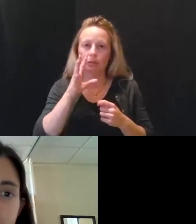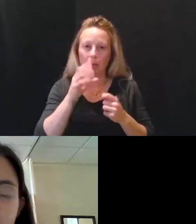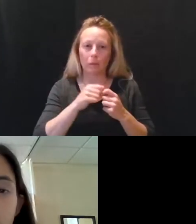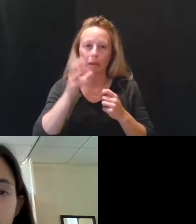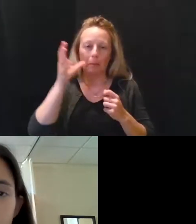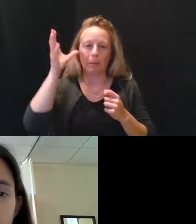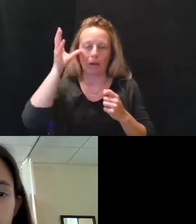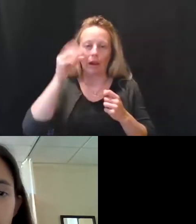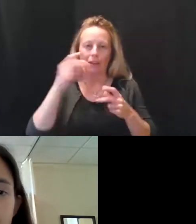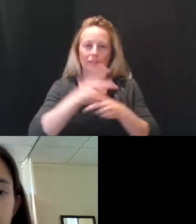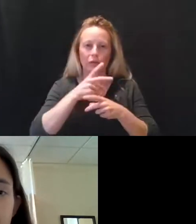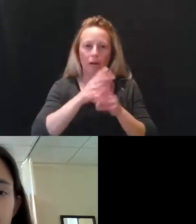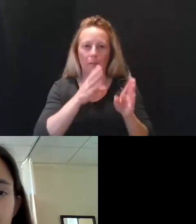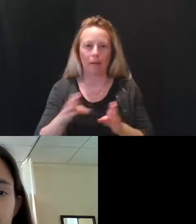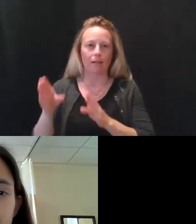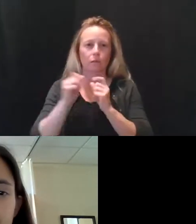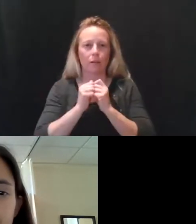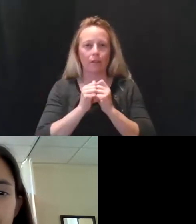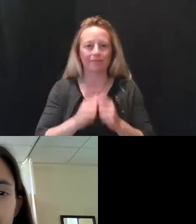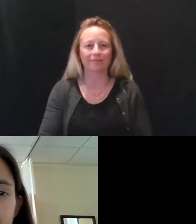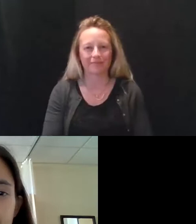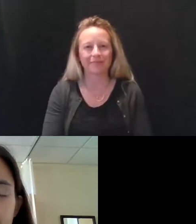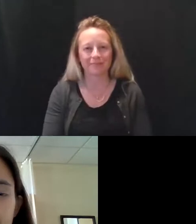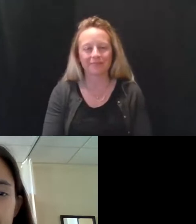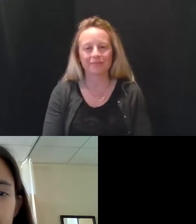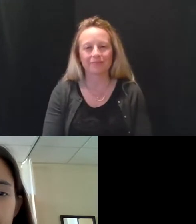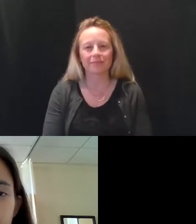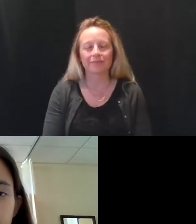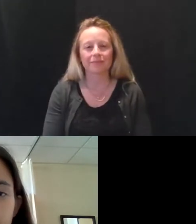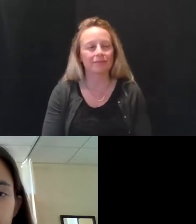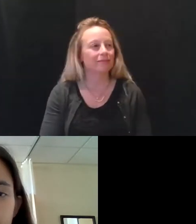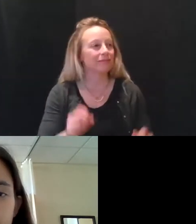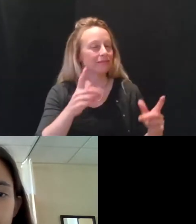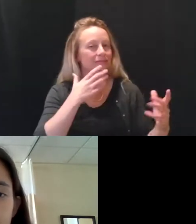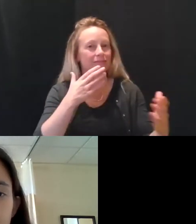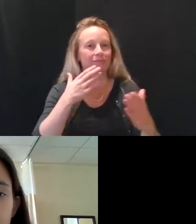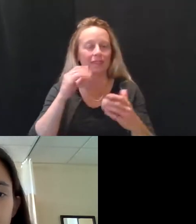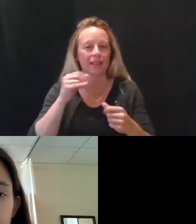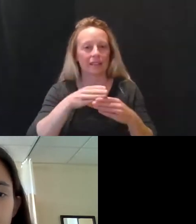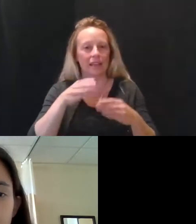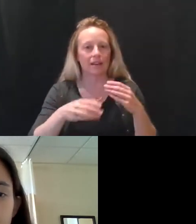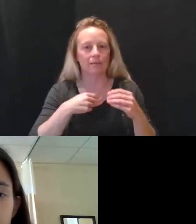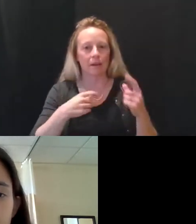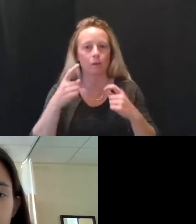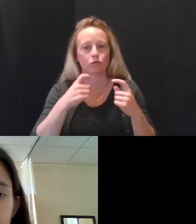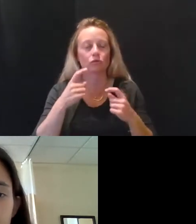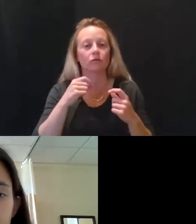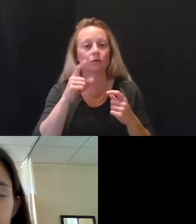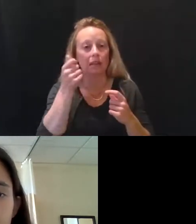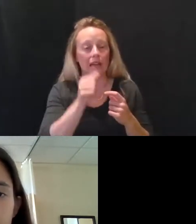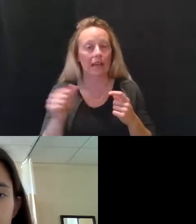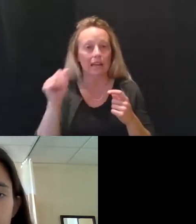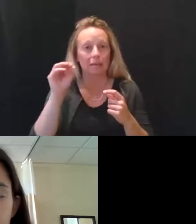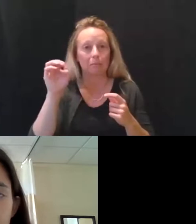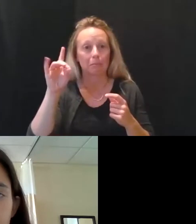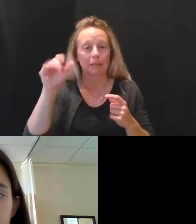and figure out a course together. Okay. Well, that is the end of my questions. Does any media have